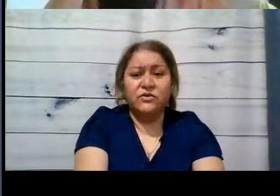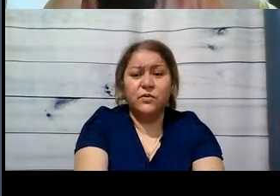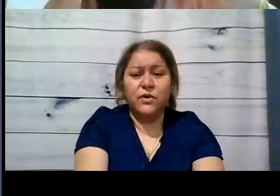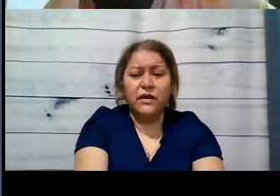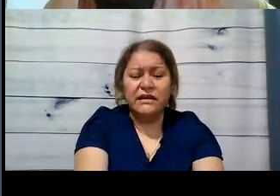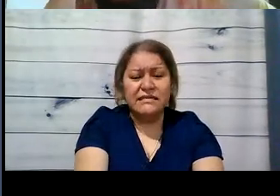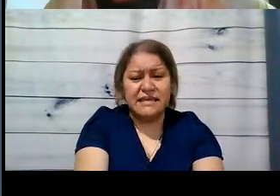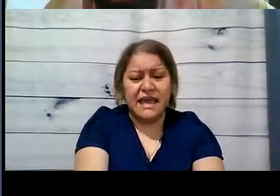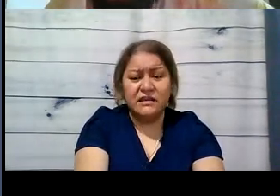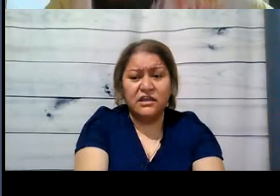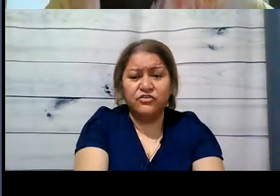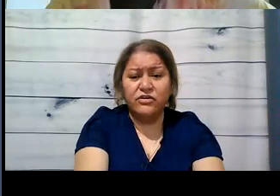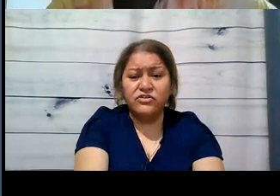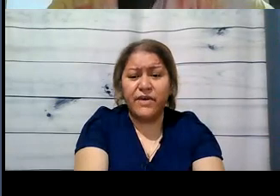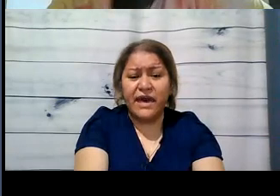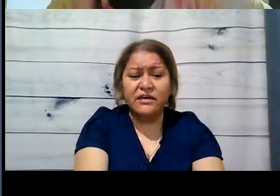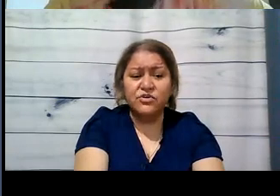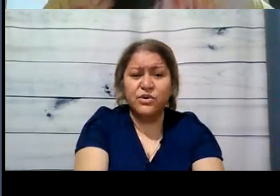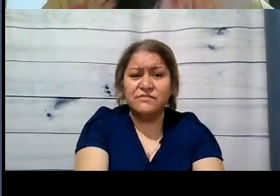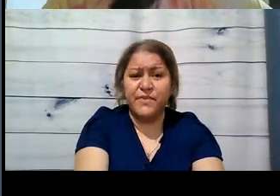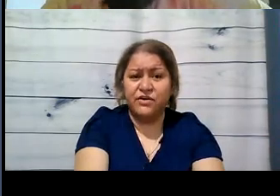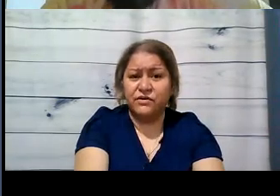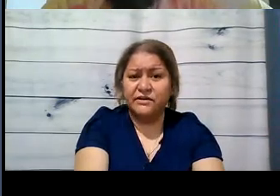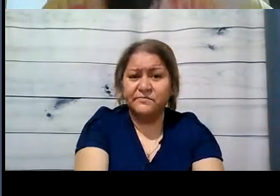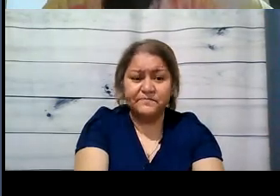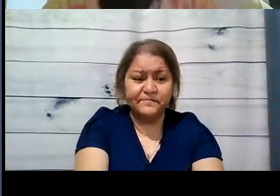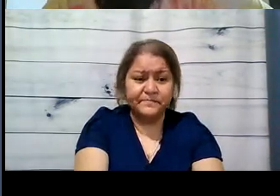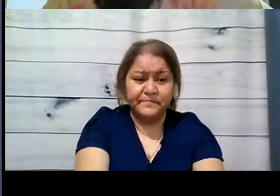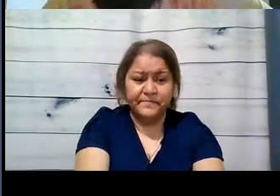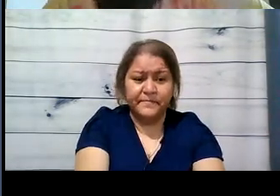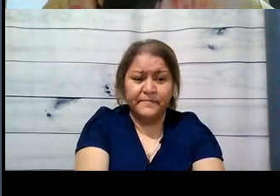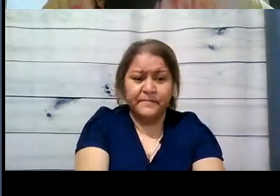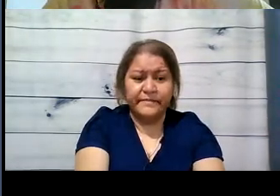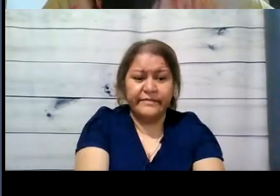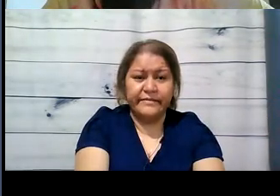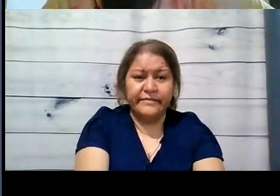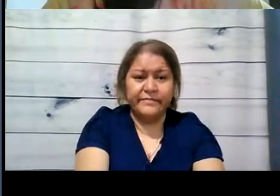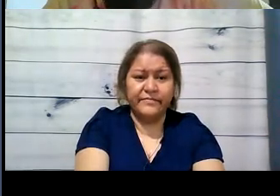Walter, worried and sad, he trudged back to his bakery.